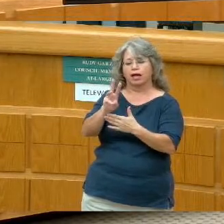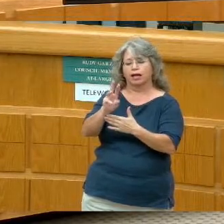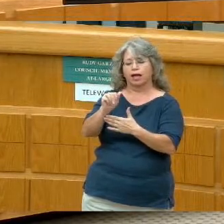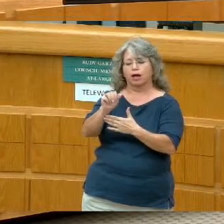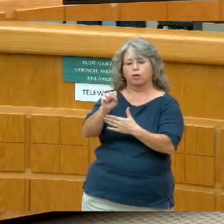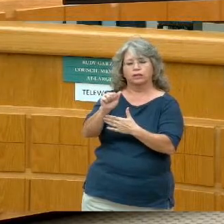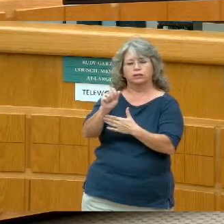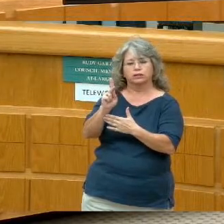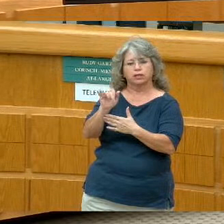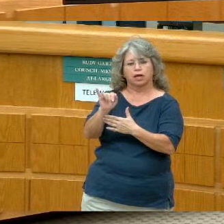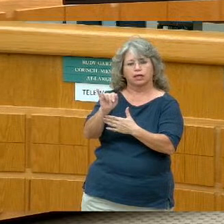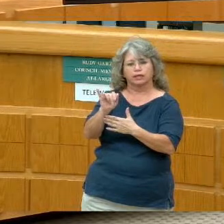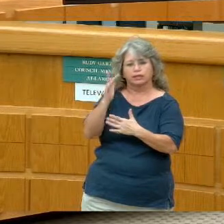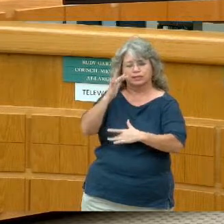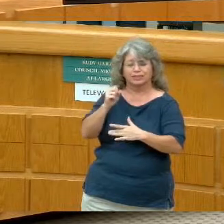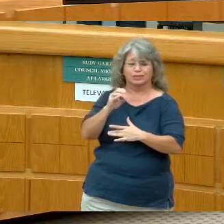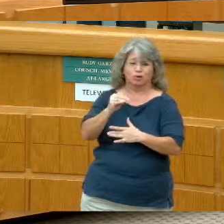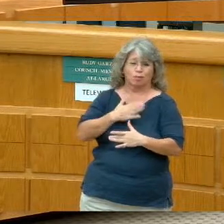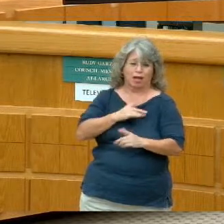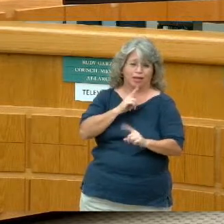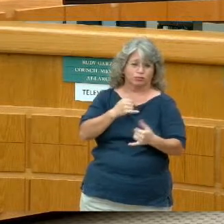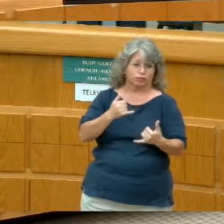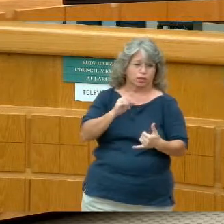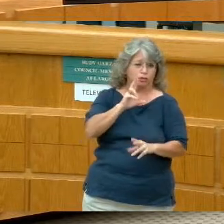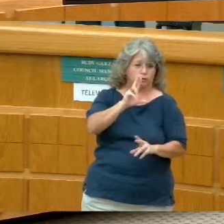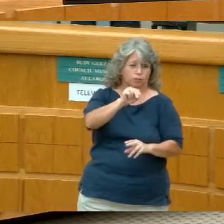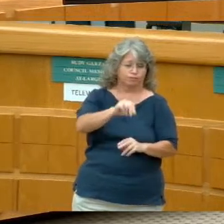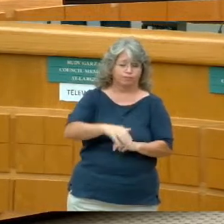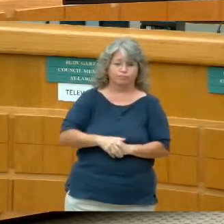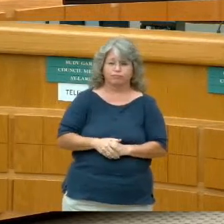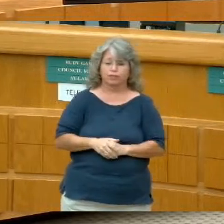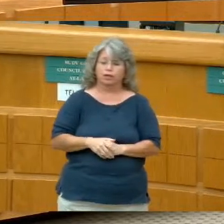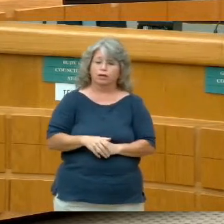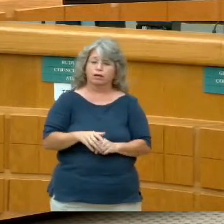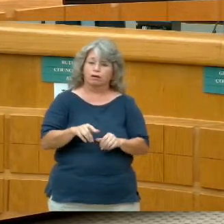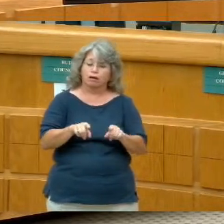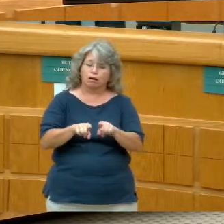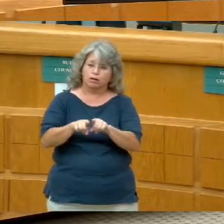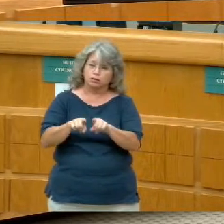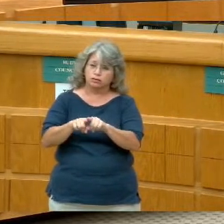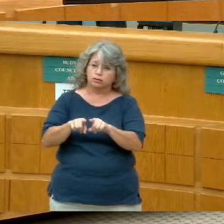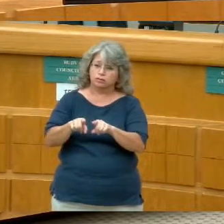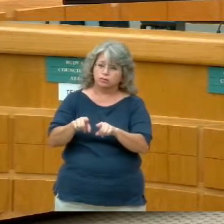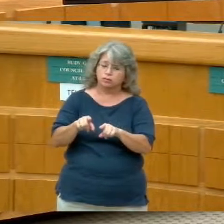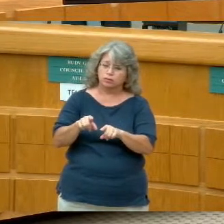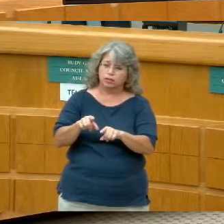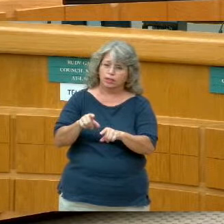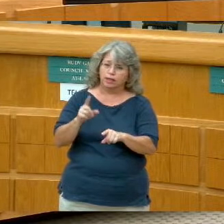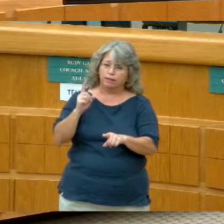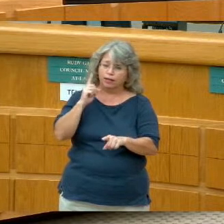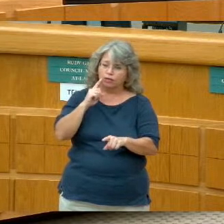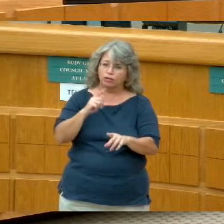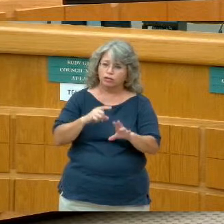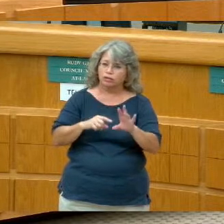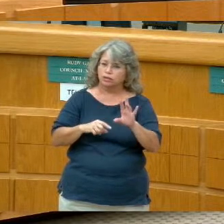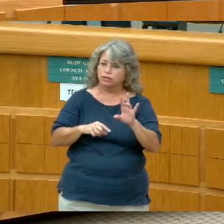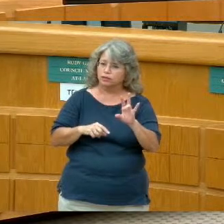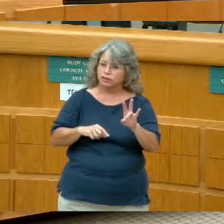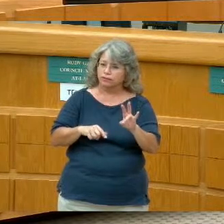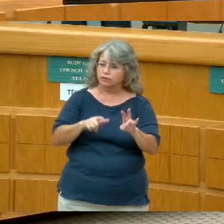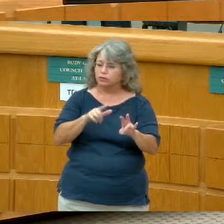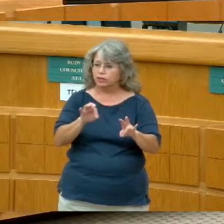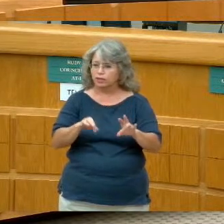Okay. And this is kind of a continuation of that same question. They've heard 29,